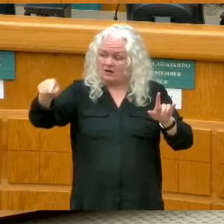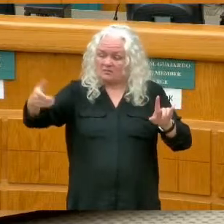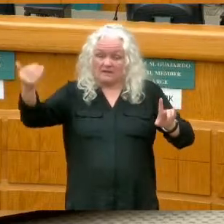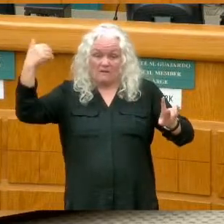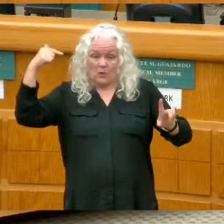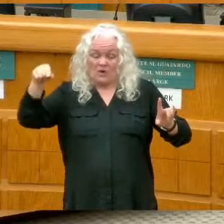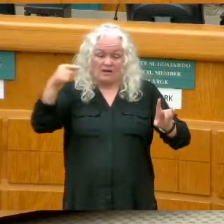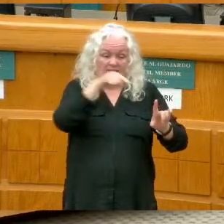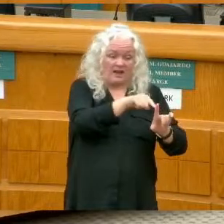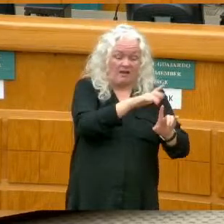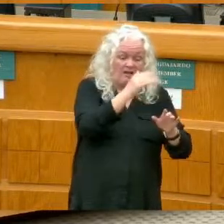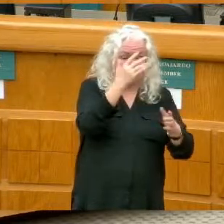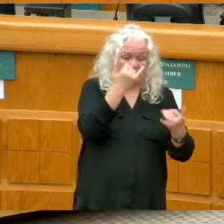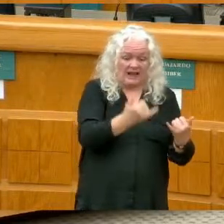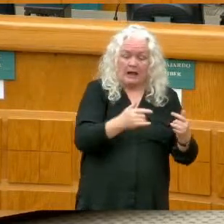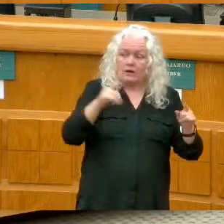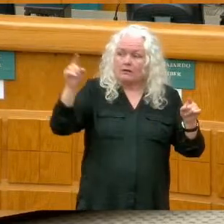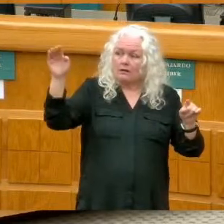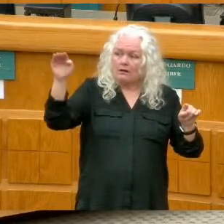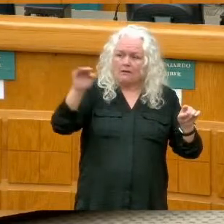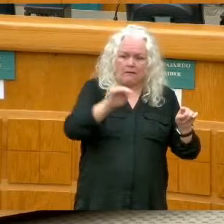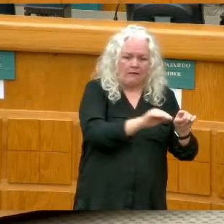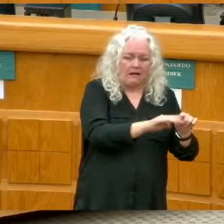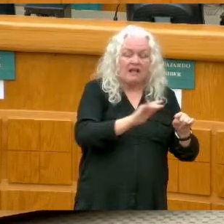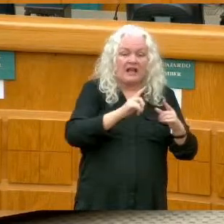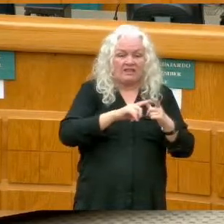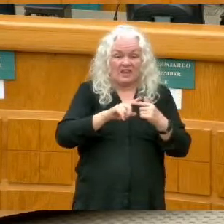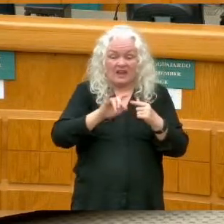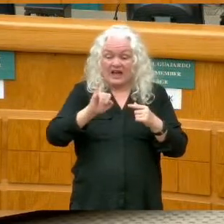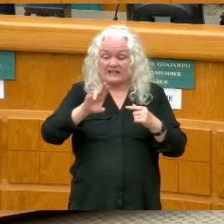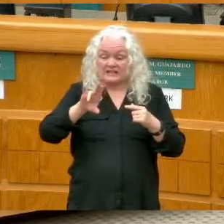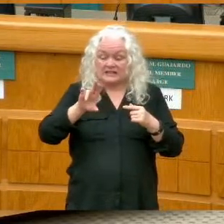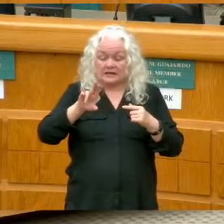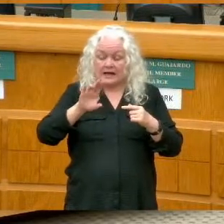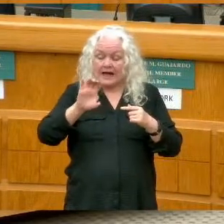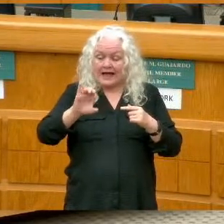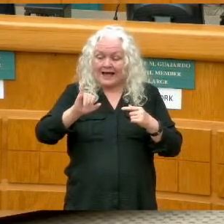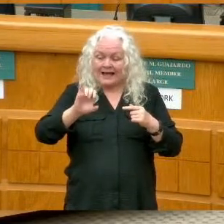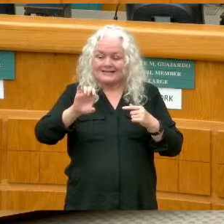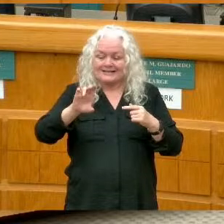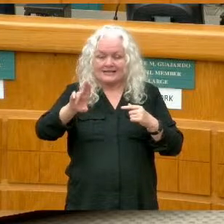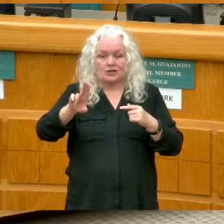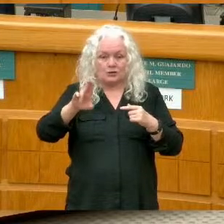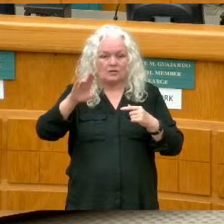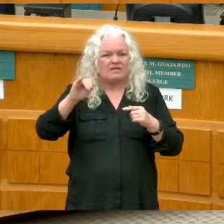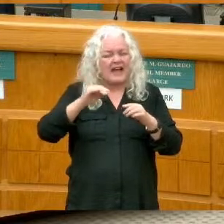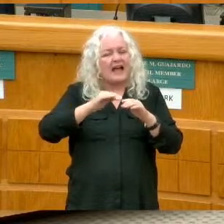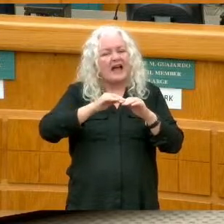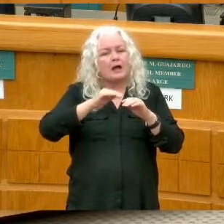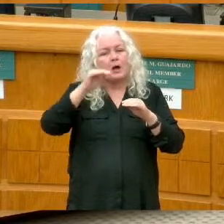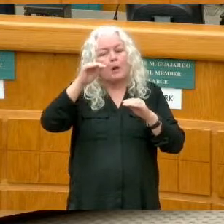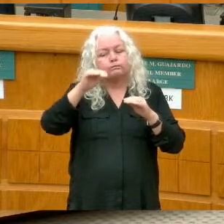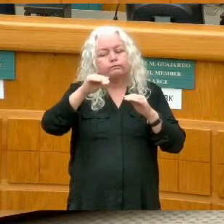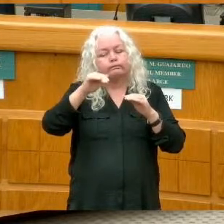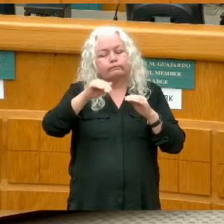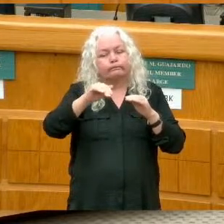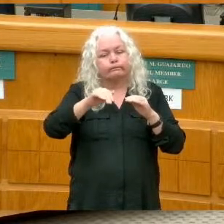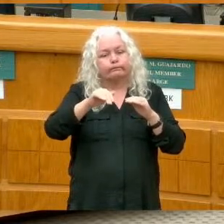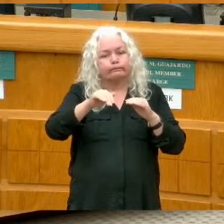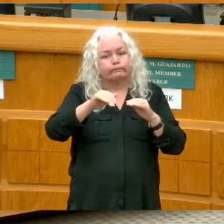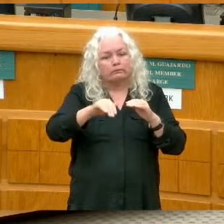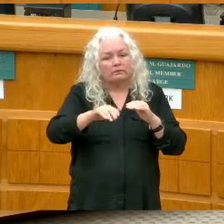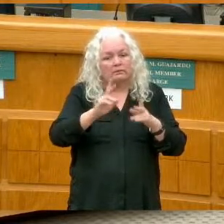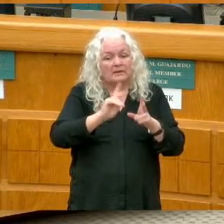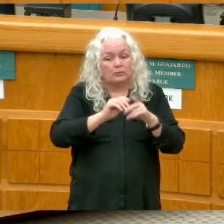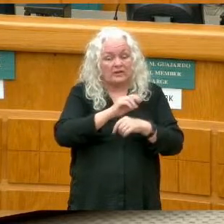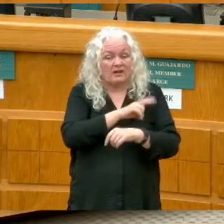those ICU numbers and that slow slope of declining